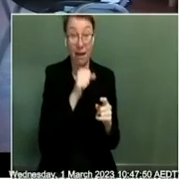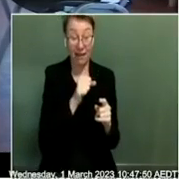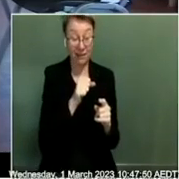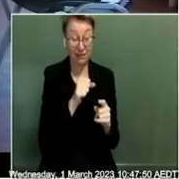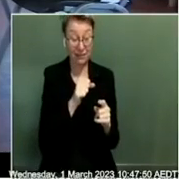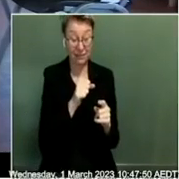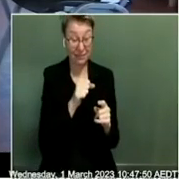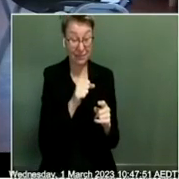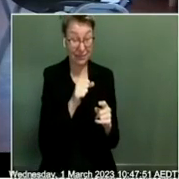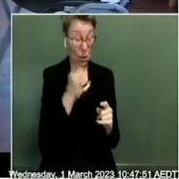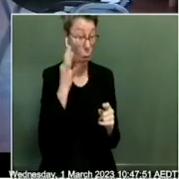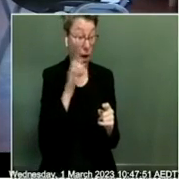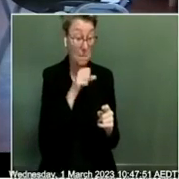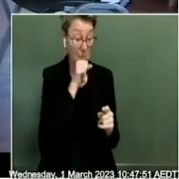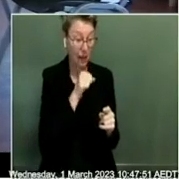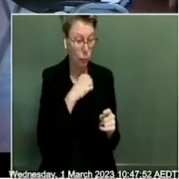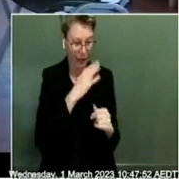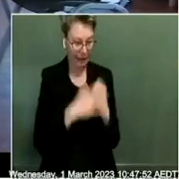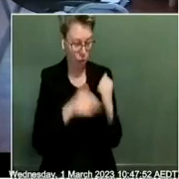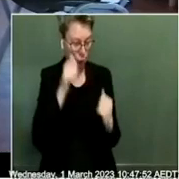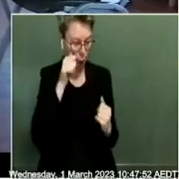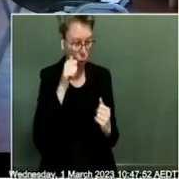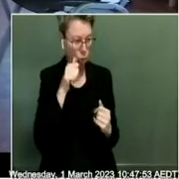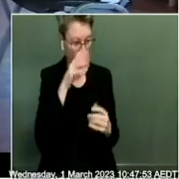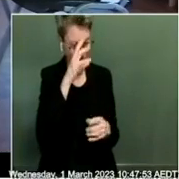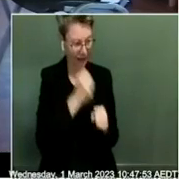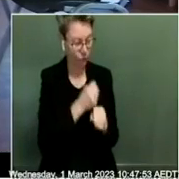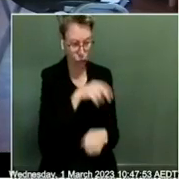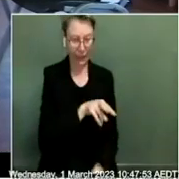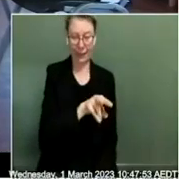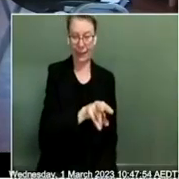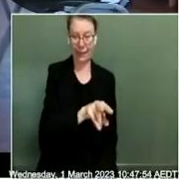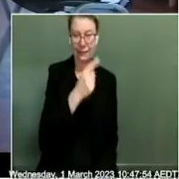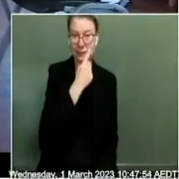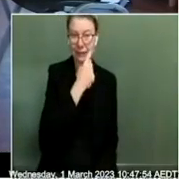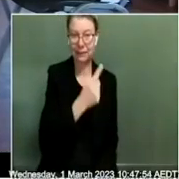believe. But he had no